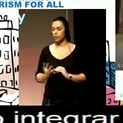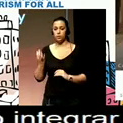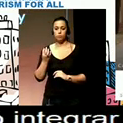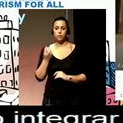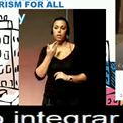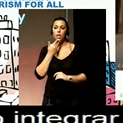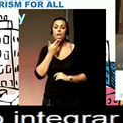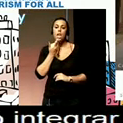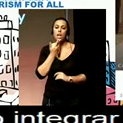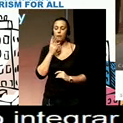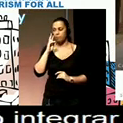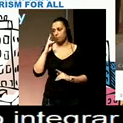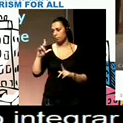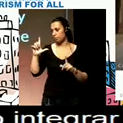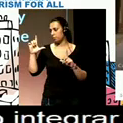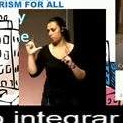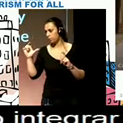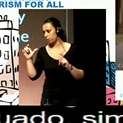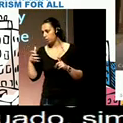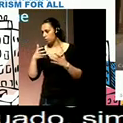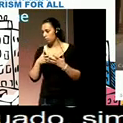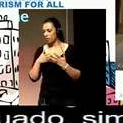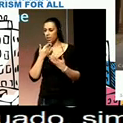adequate pavement. Well, as an example,